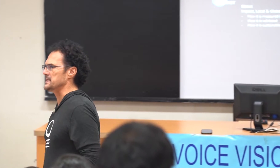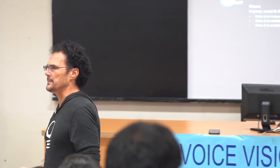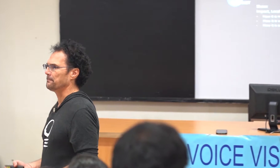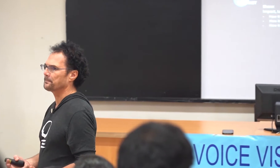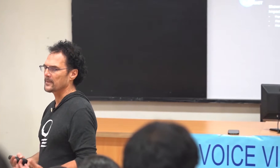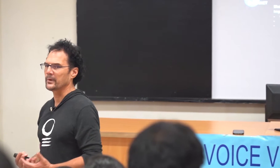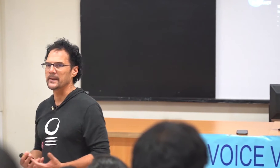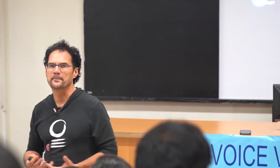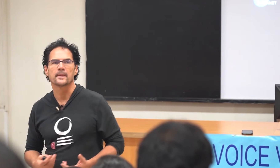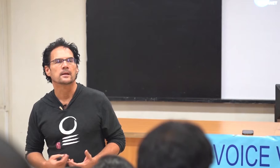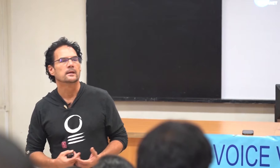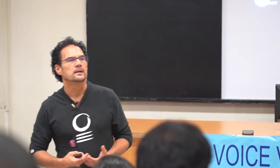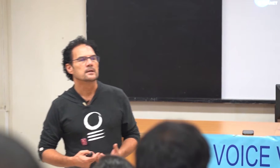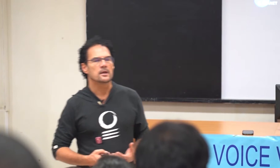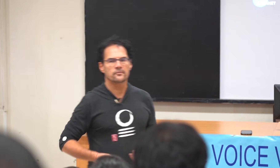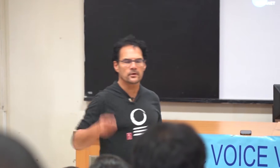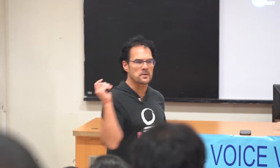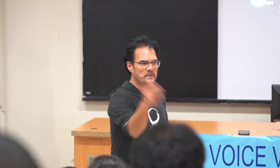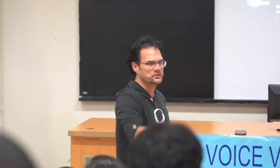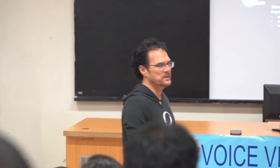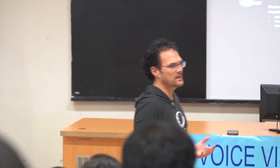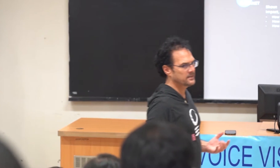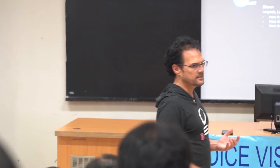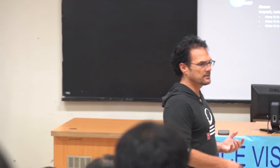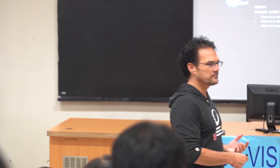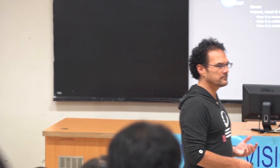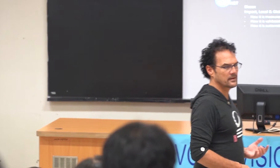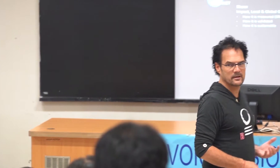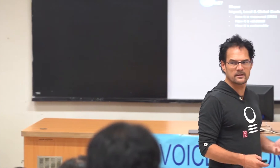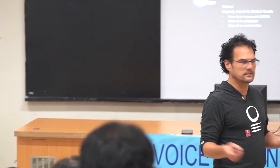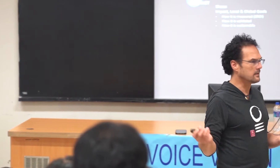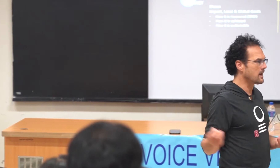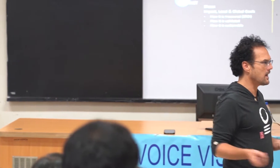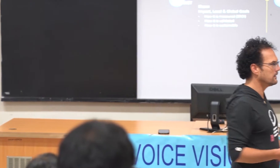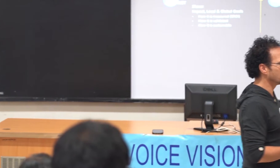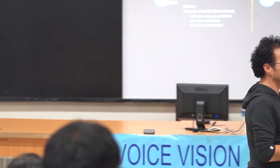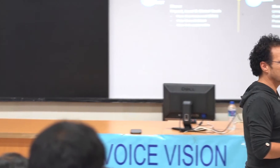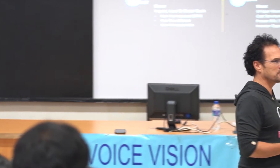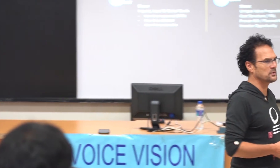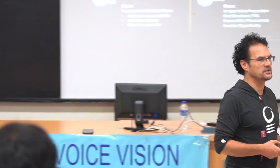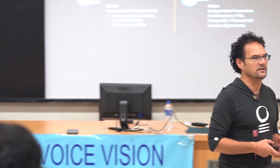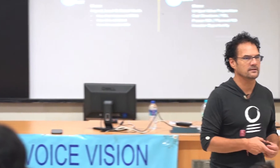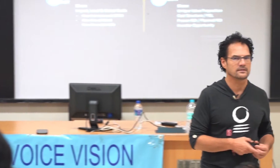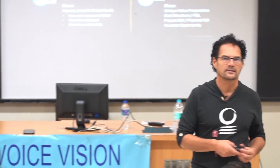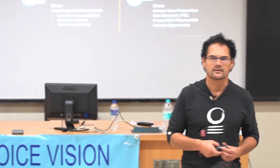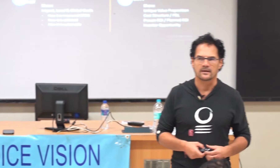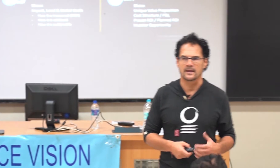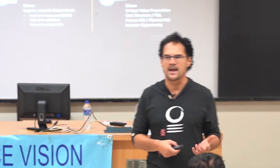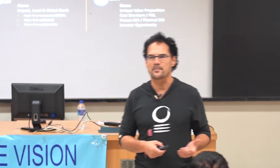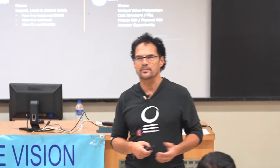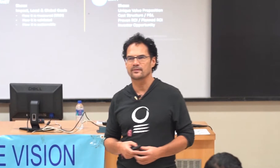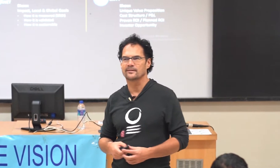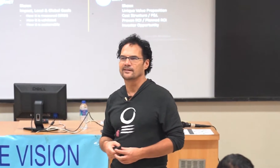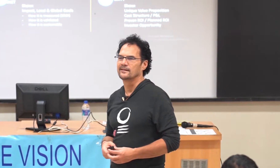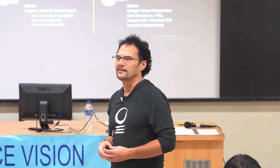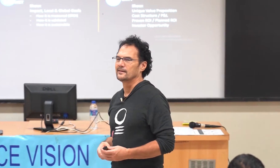start with team, okay? If you're gonna pitch me an idea, a hot and cold vending machine, an